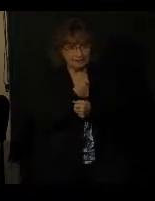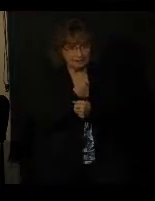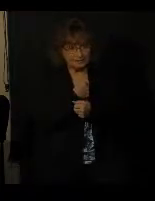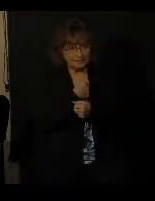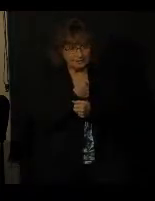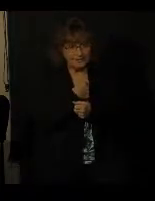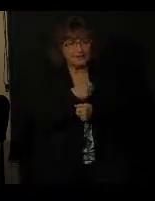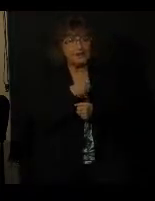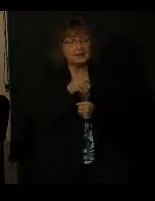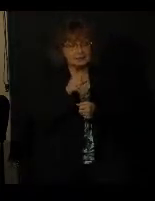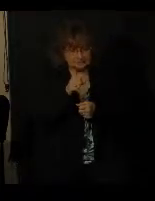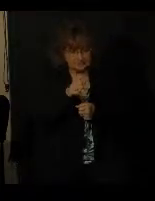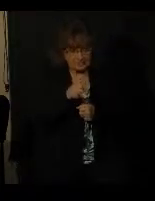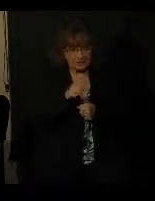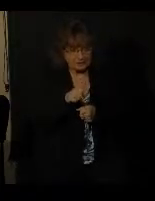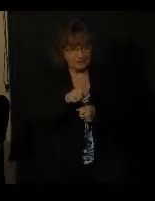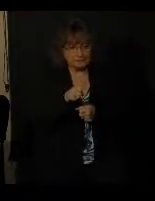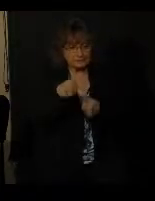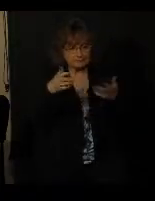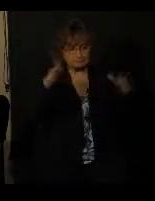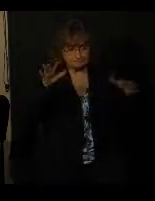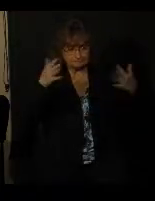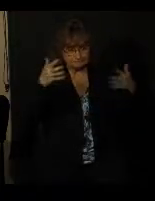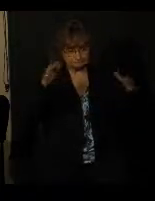truth, week in and week out.